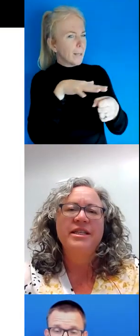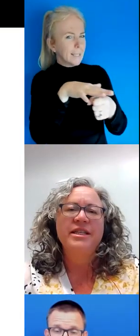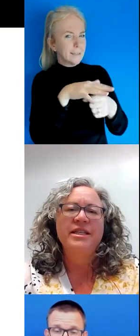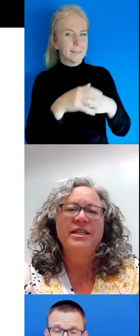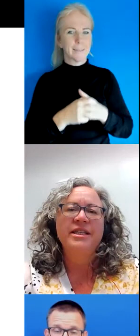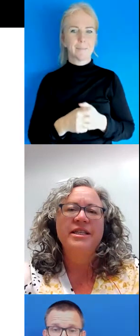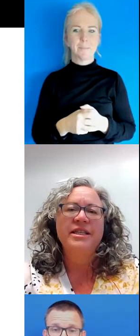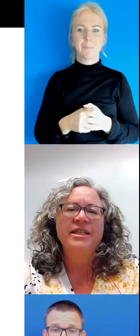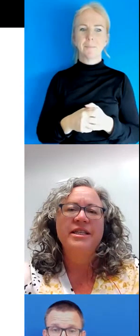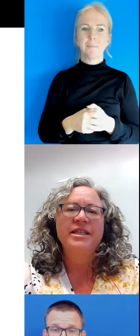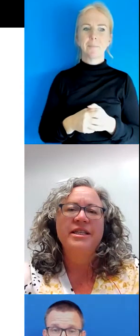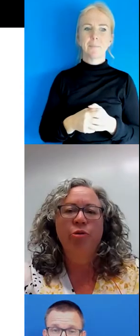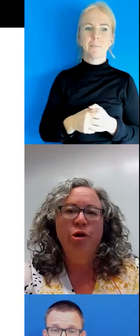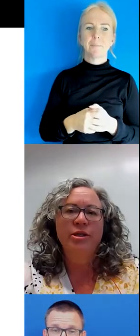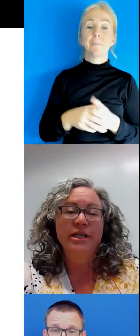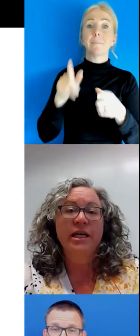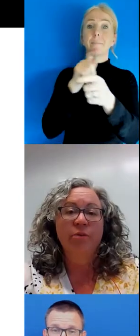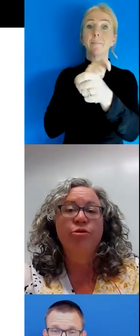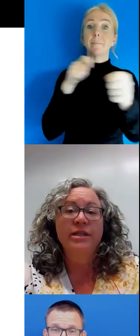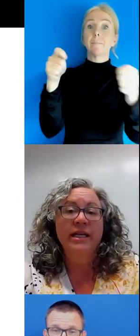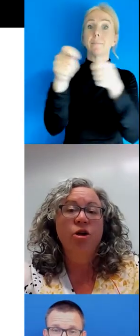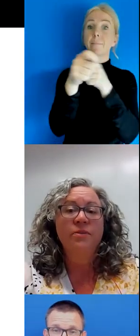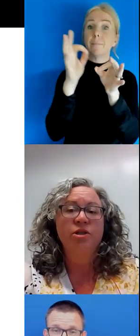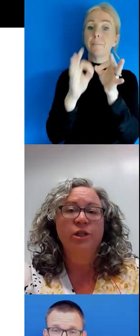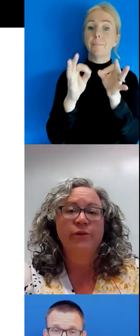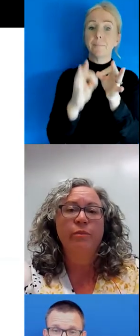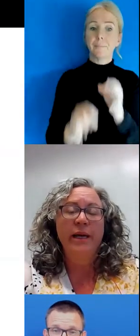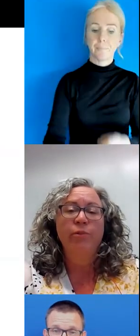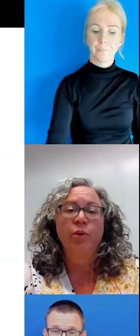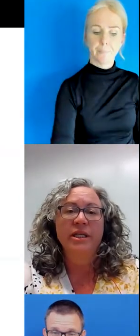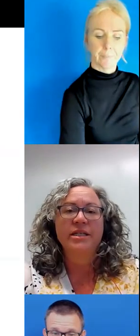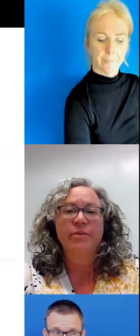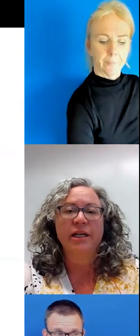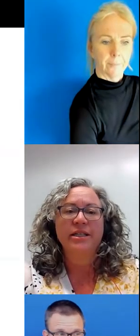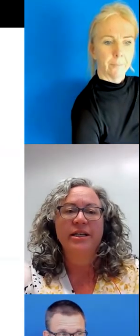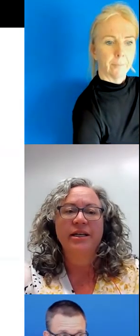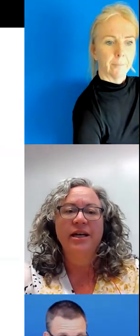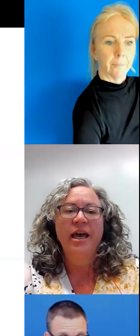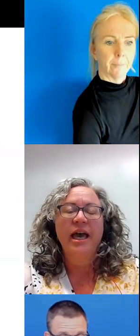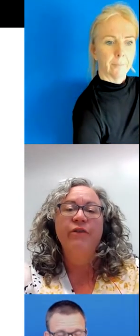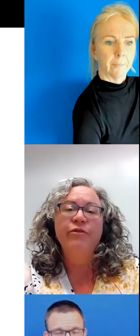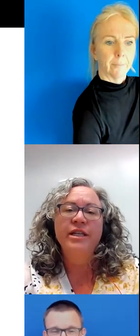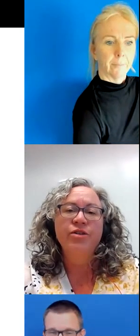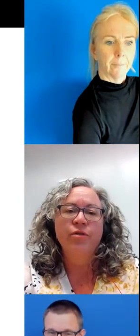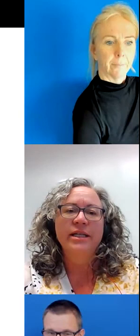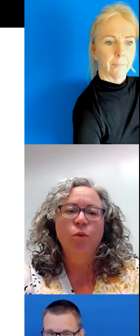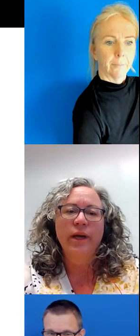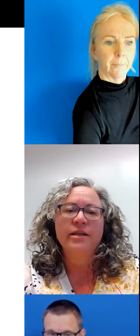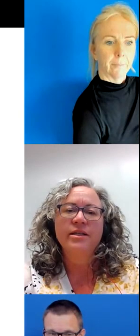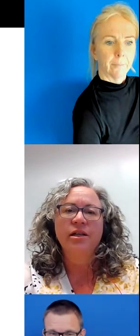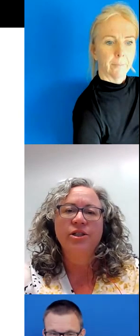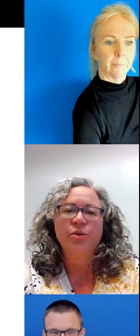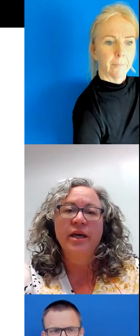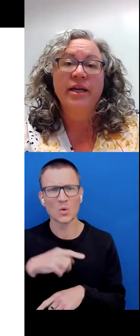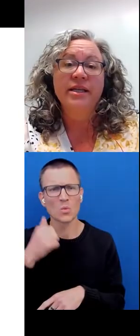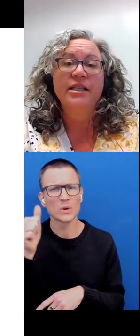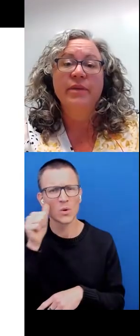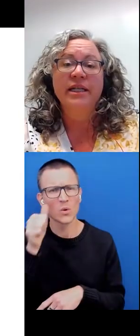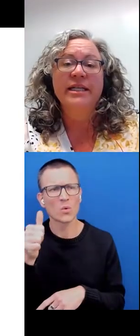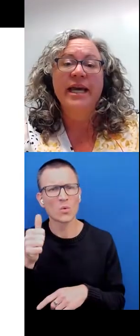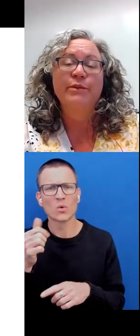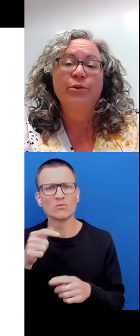know that the standard APS recruitment process can present obstacles for people with disability. And for this reason, we consulted